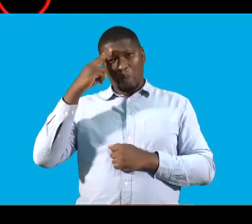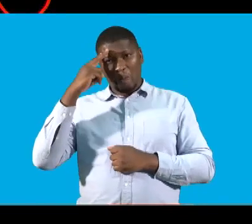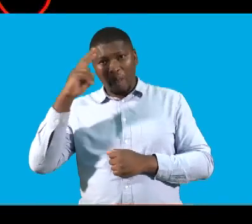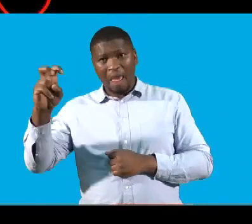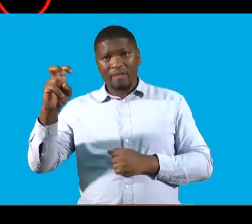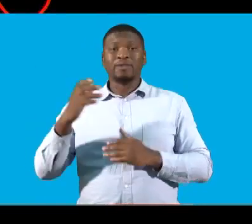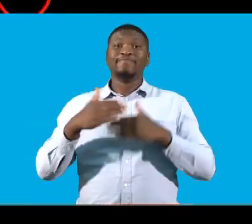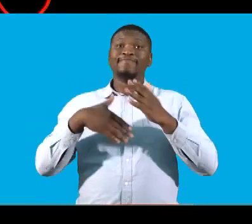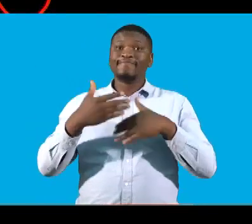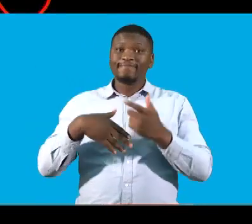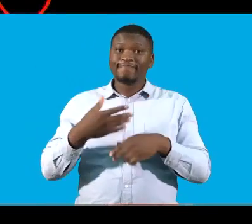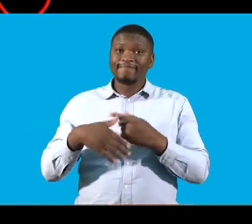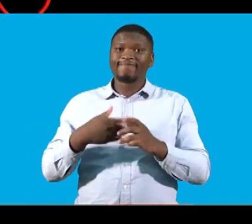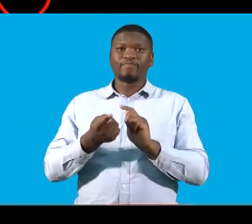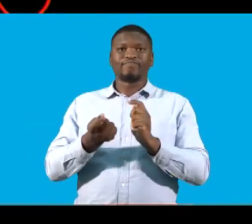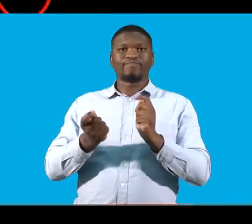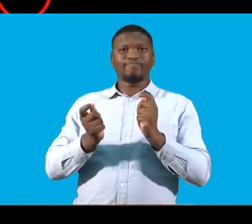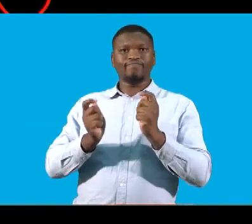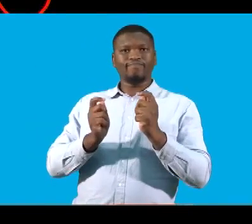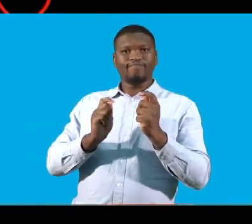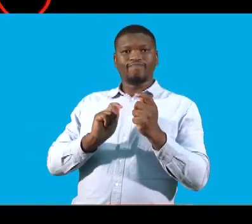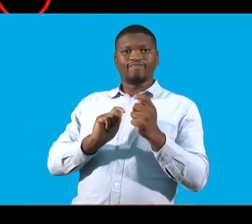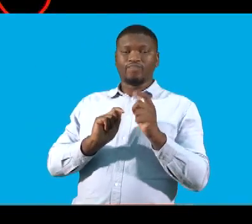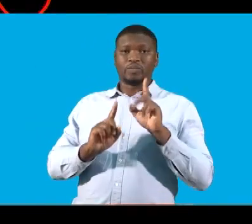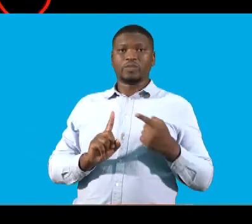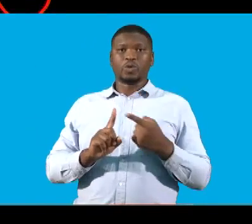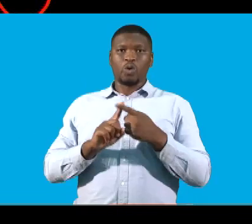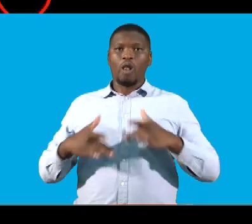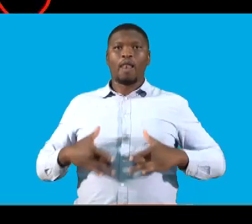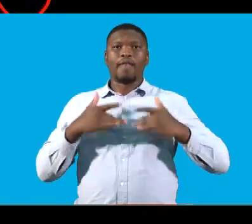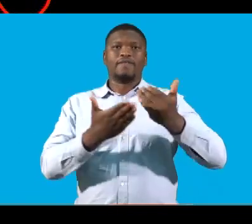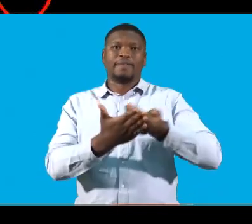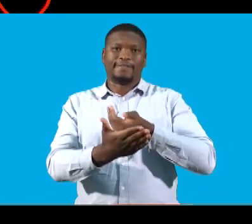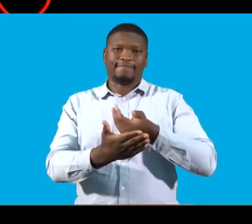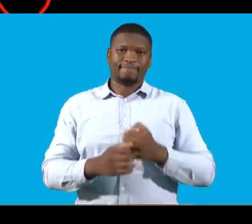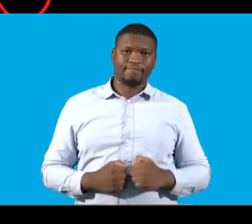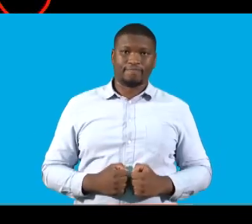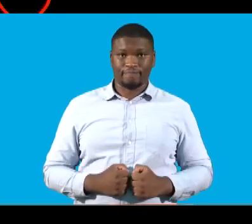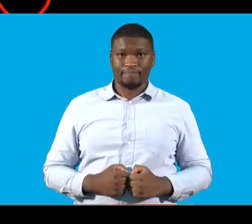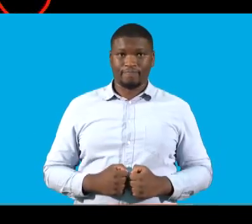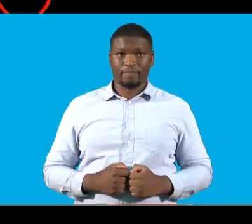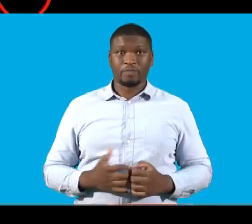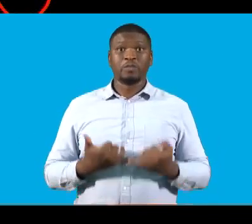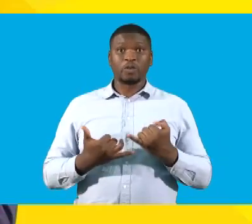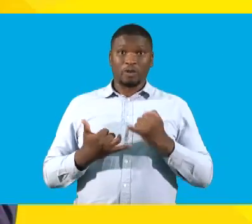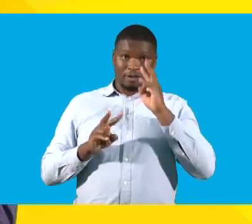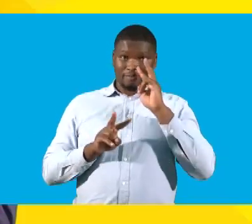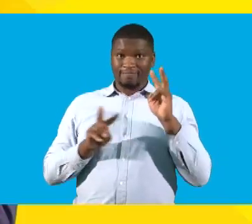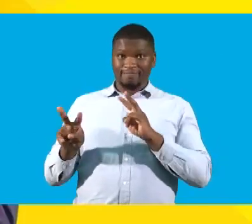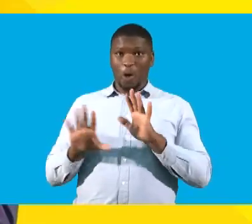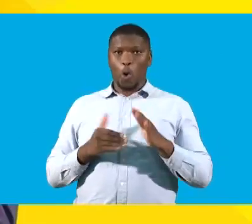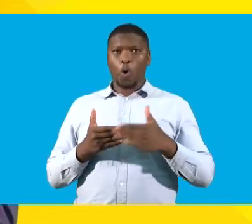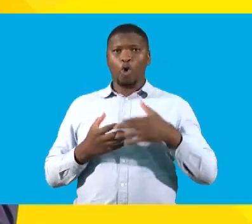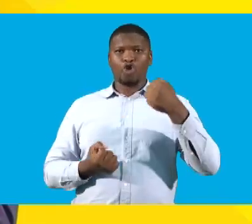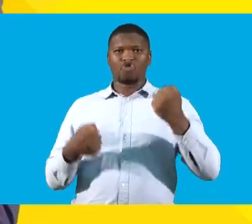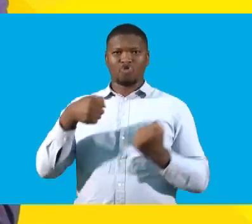religious and a staunch vegetarian, he compromises and adapts his beliefs to survive at sea. Now,